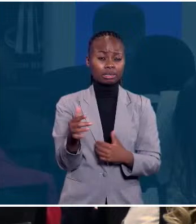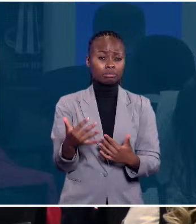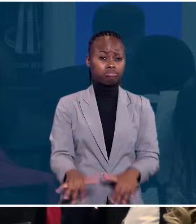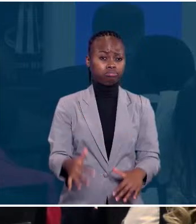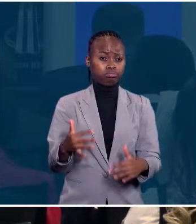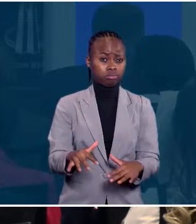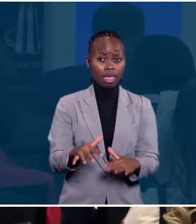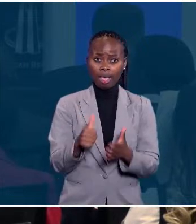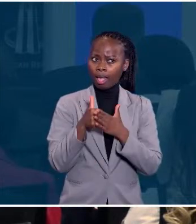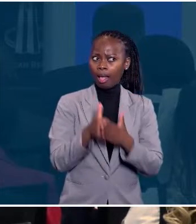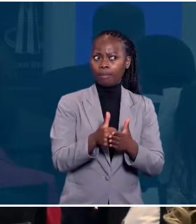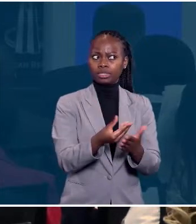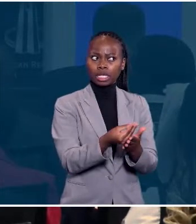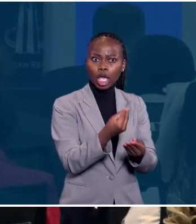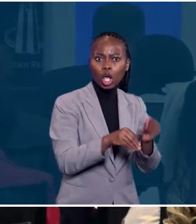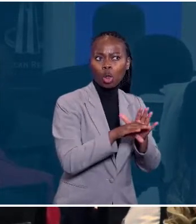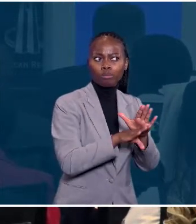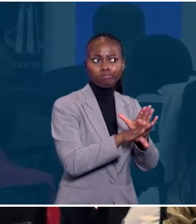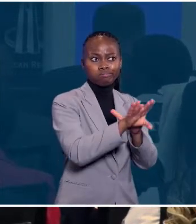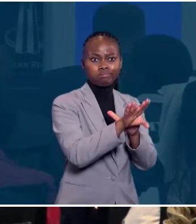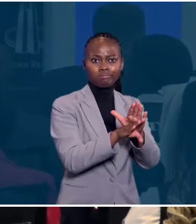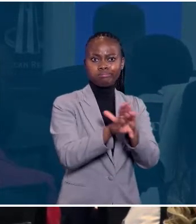upward revision of growth forecasts.